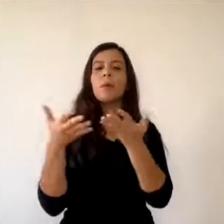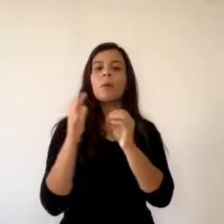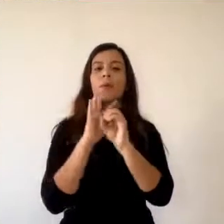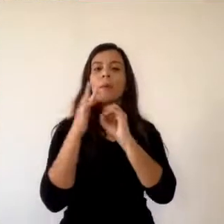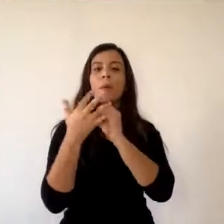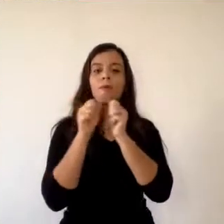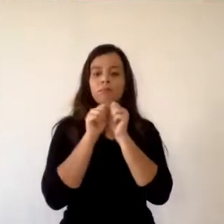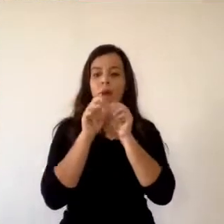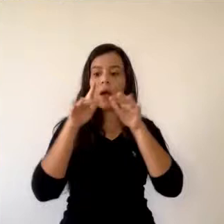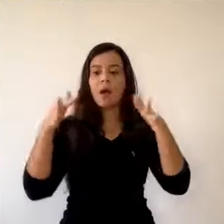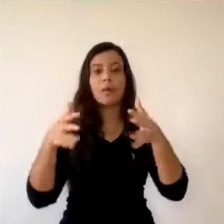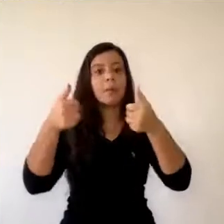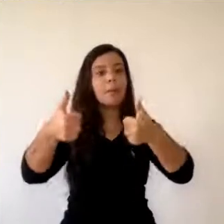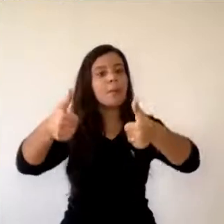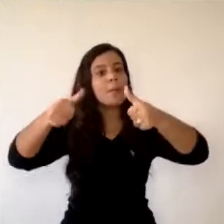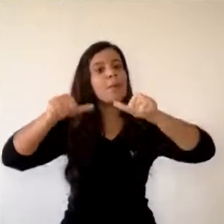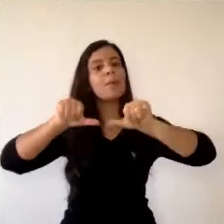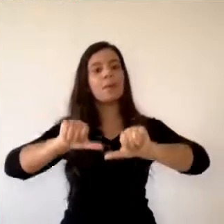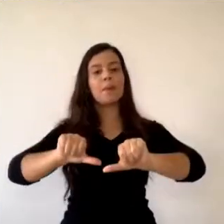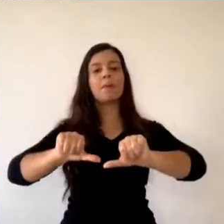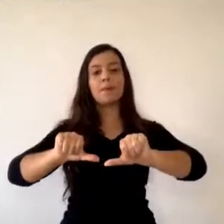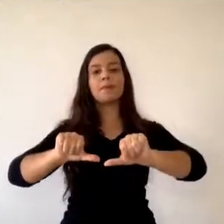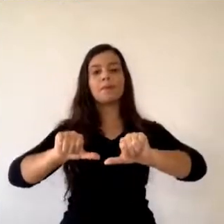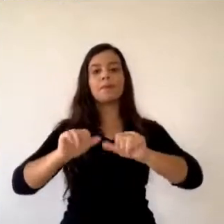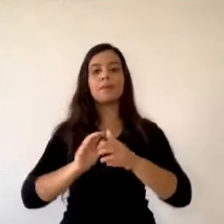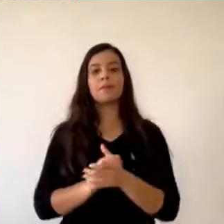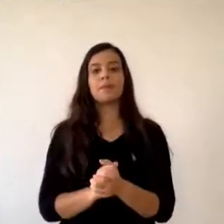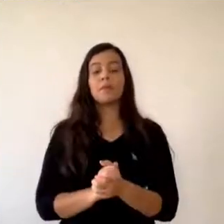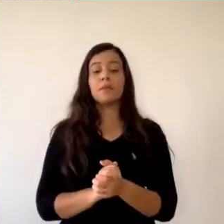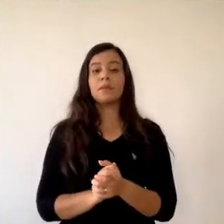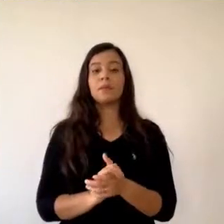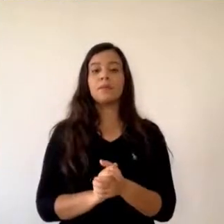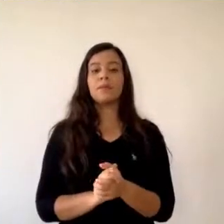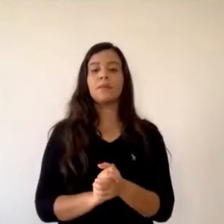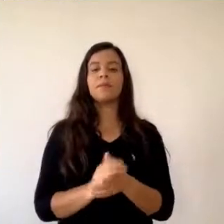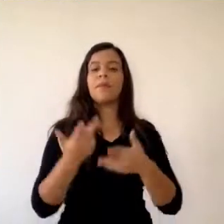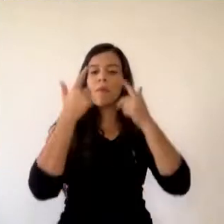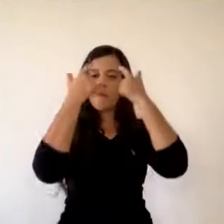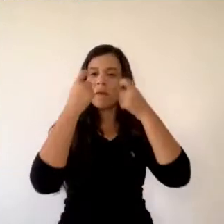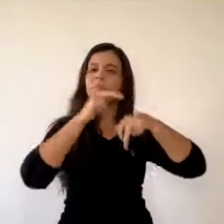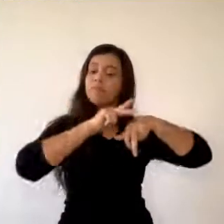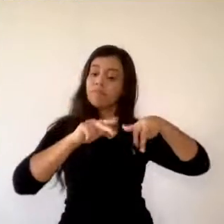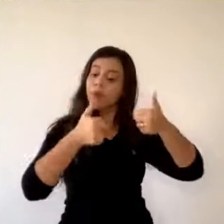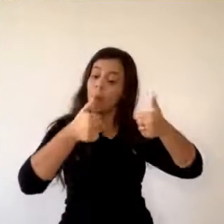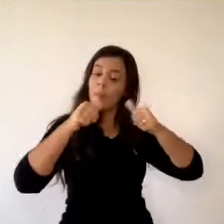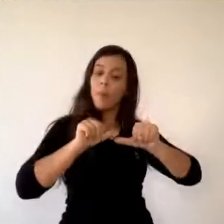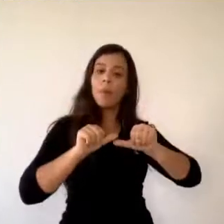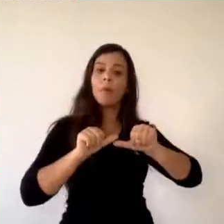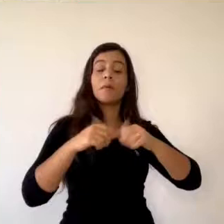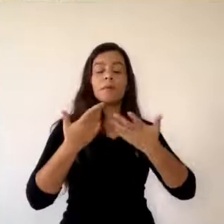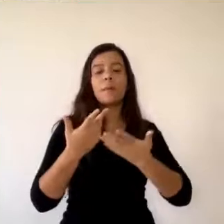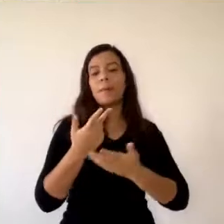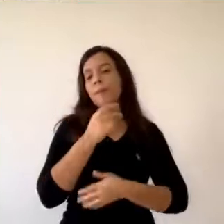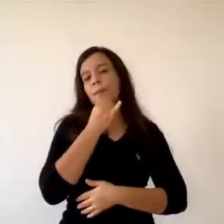pandemic, things have been worsened dramatically in terms of gender